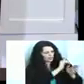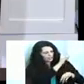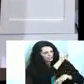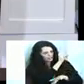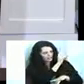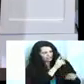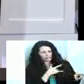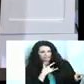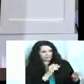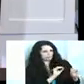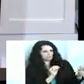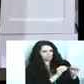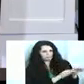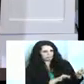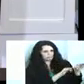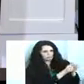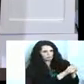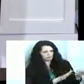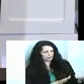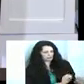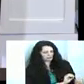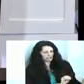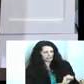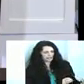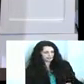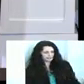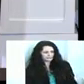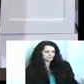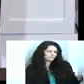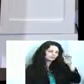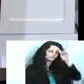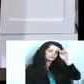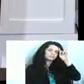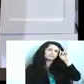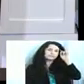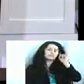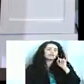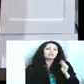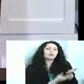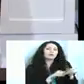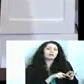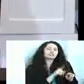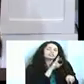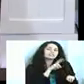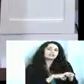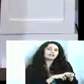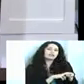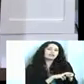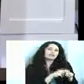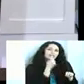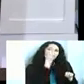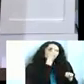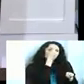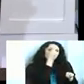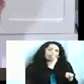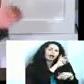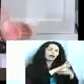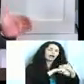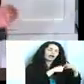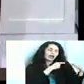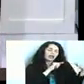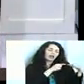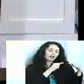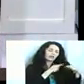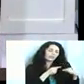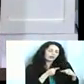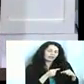worth, no value. I'm sure that as she sat there thinking about all of the pain that she'd been through, of all of the things